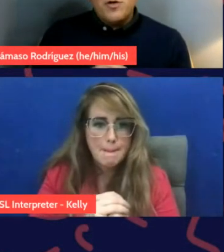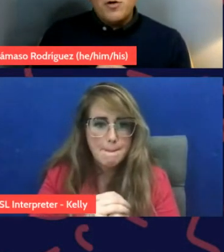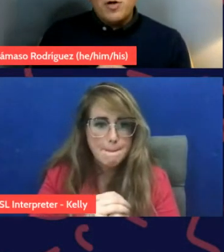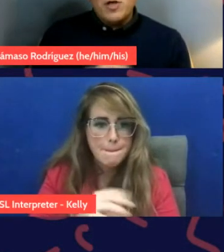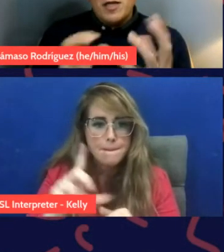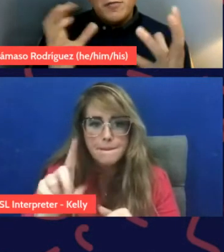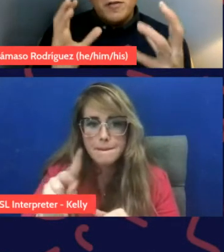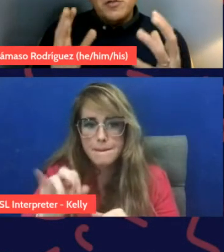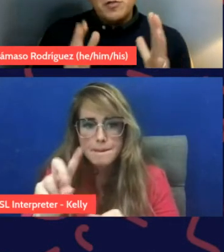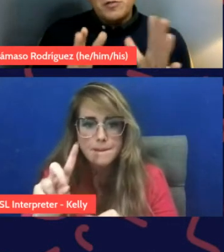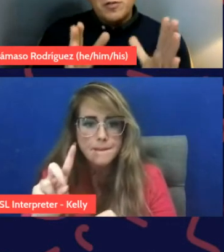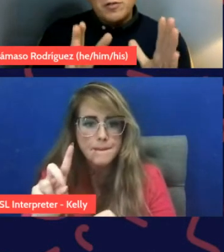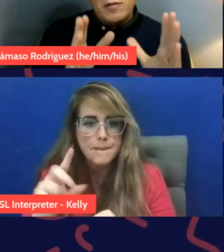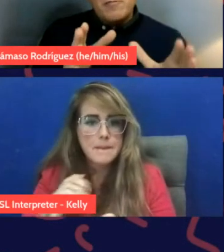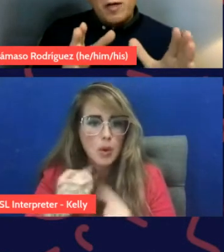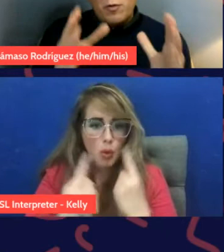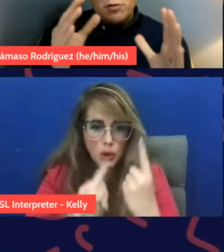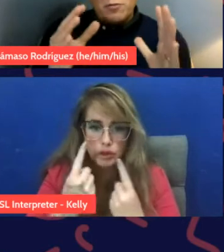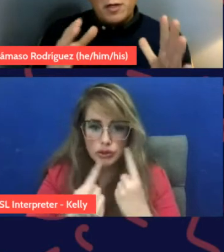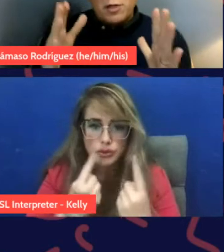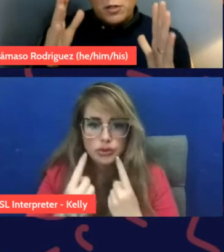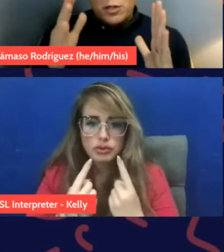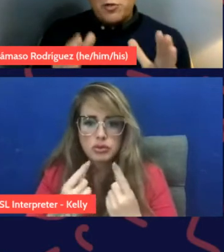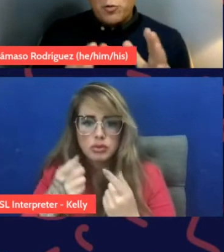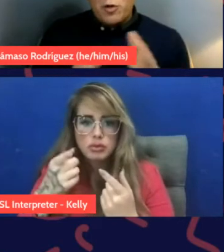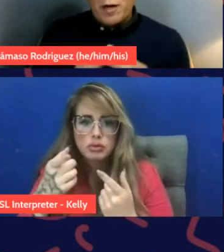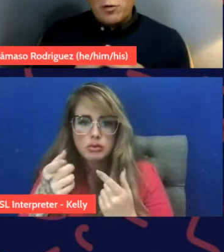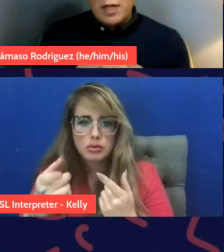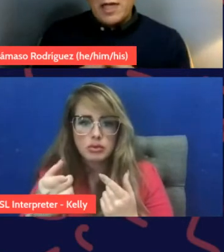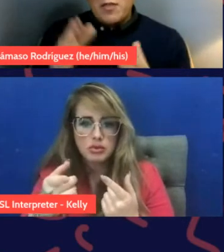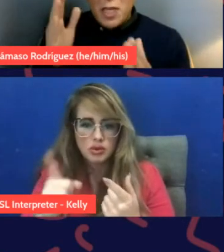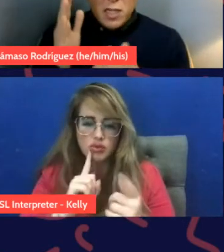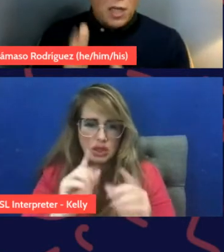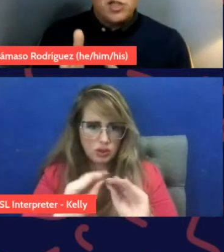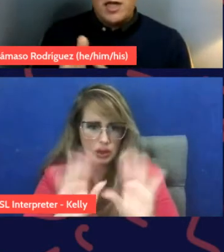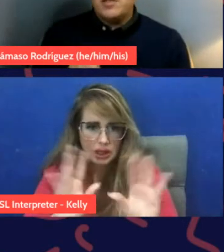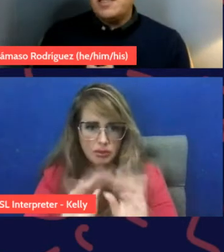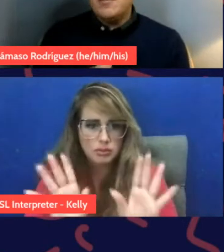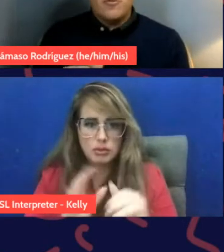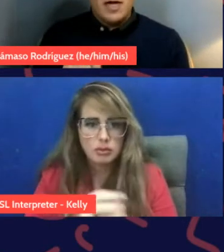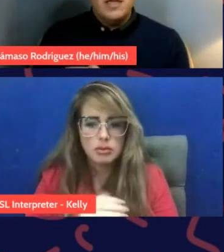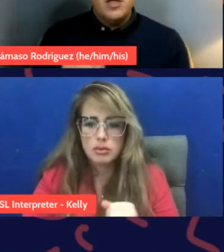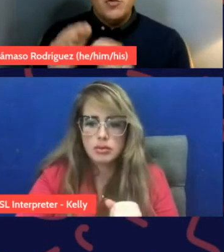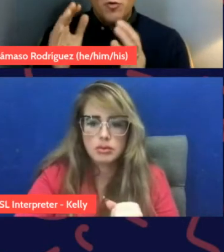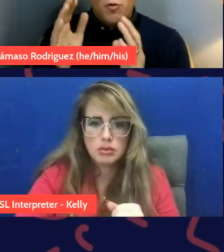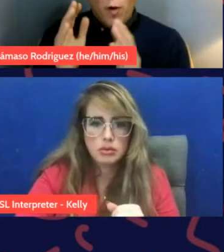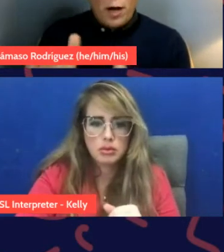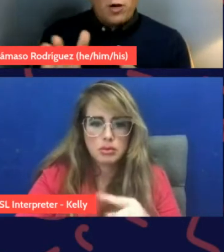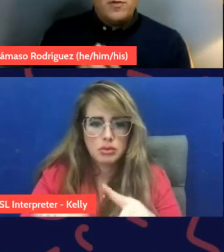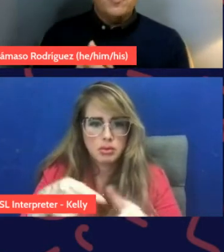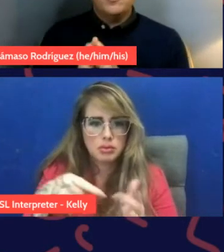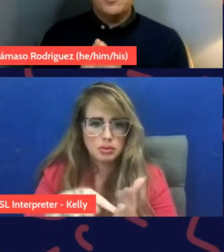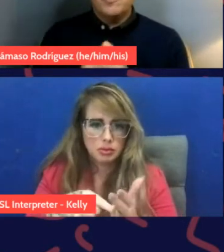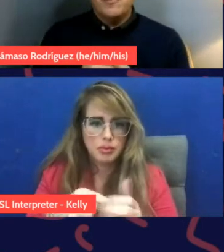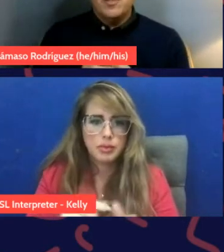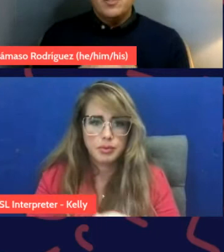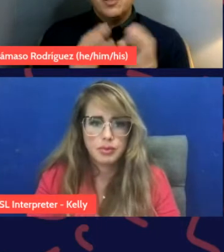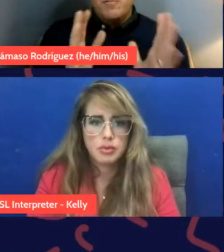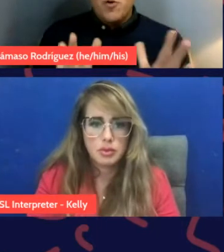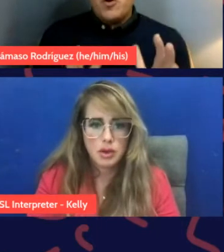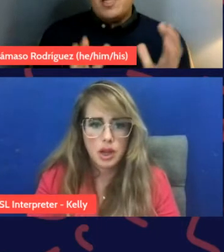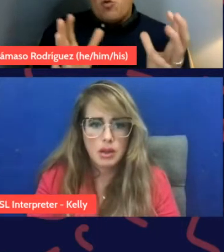David, I wonder, no, I love, by the way, it was funny how clear you were about like the intentionality, right? You were aware that you were